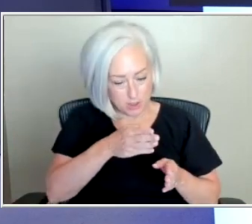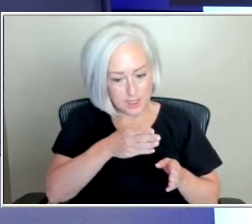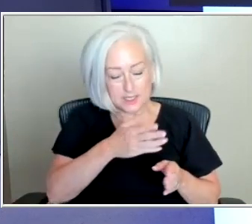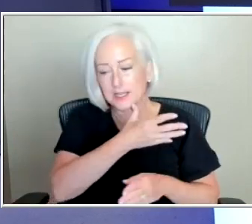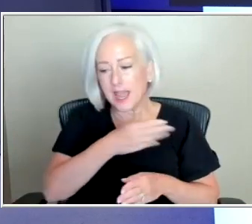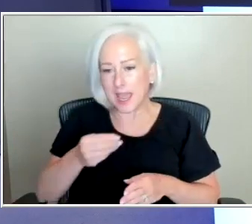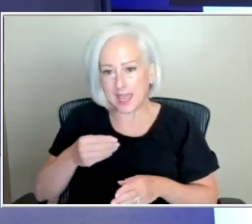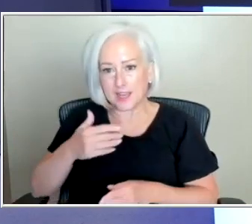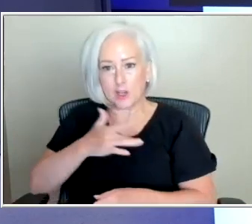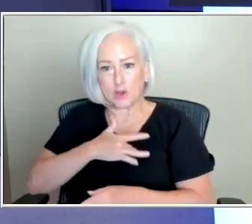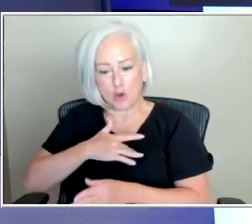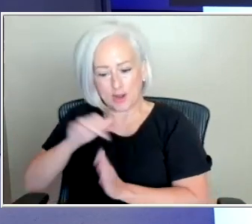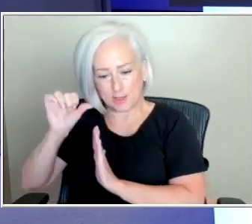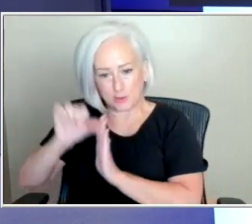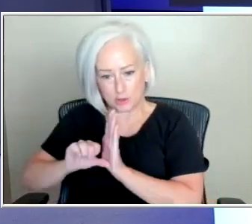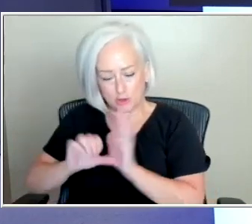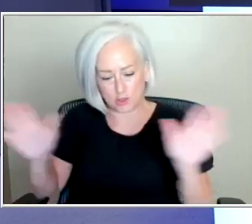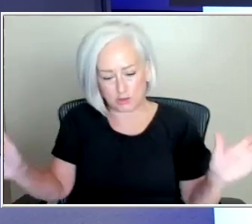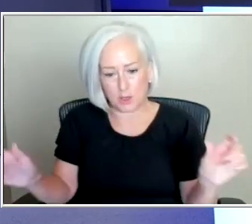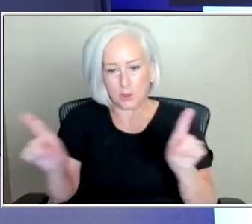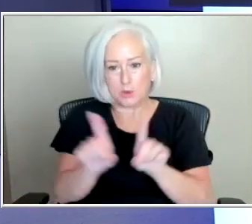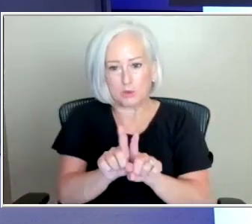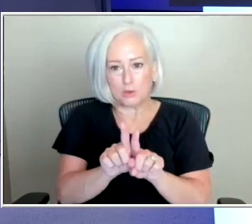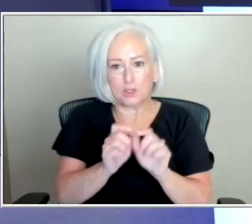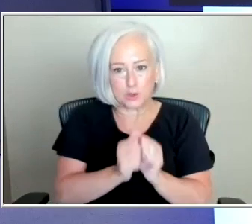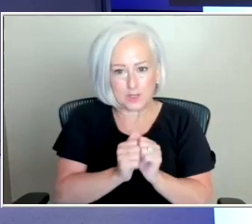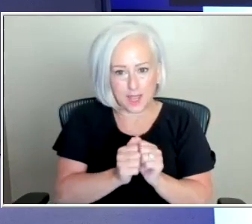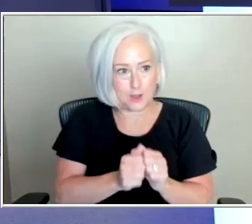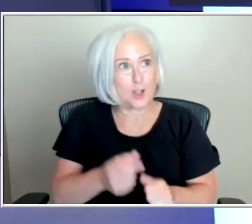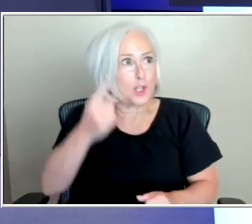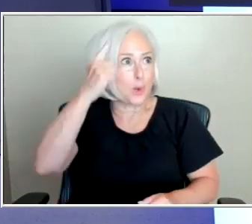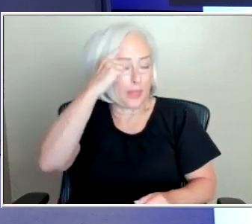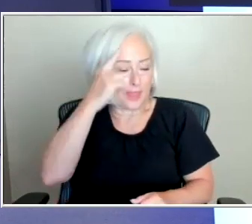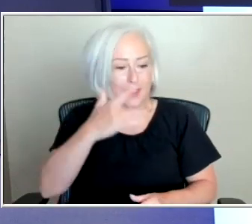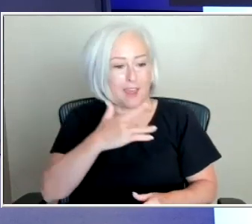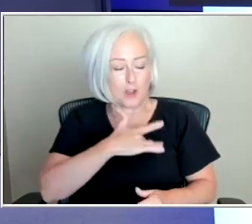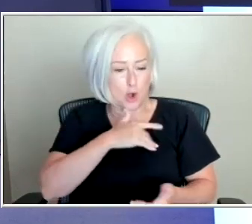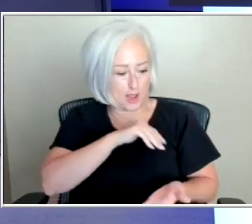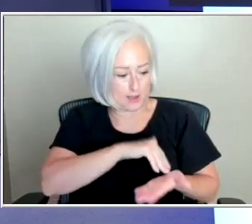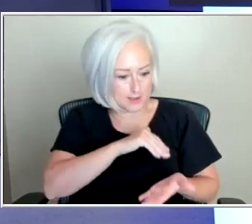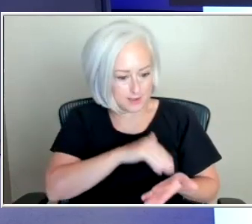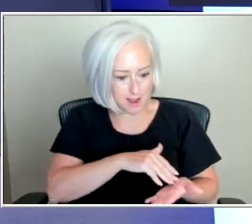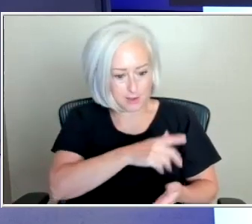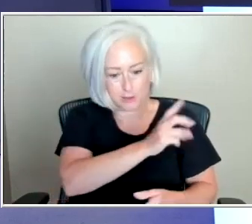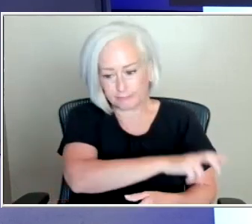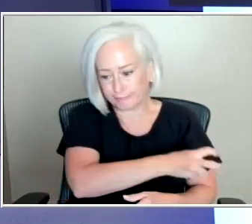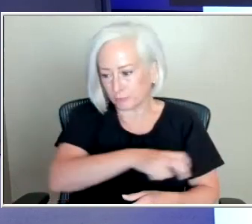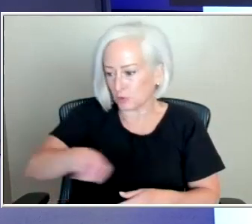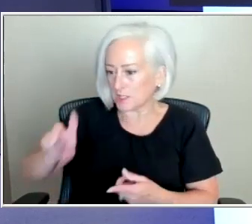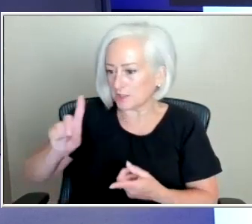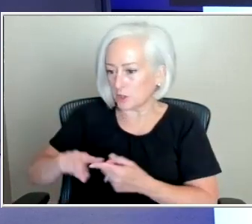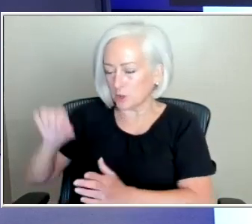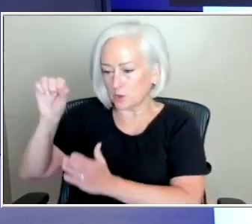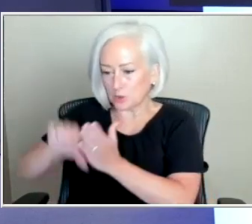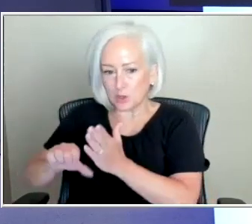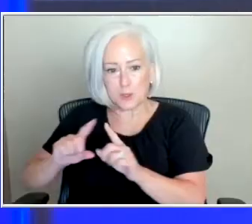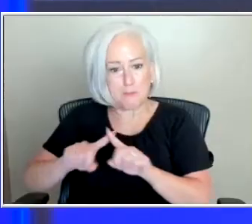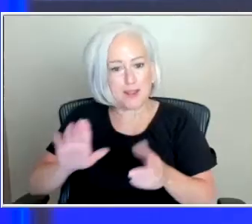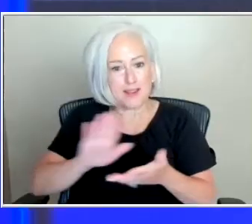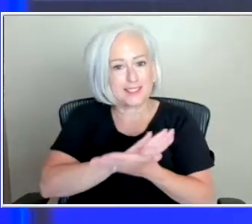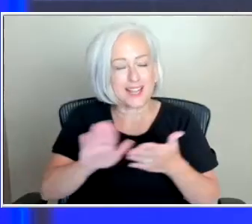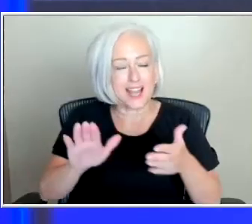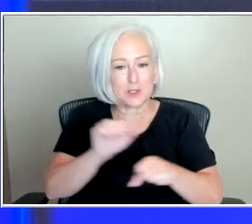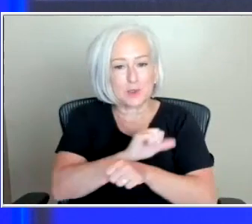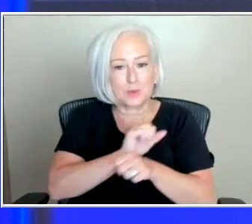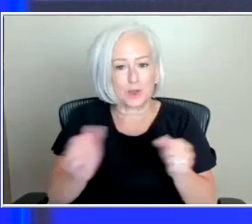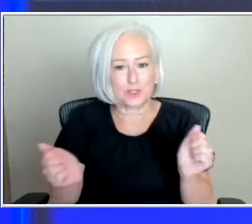then, kind of hands you off to the surgeon. Yep. And they do their job. But it's kind of cool to see you guys working hand in hand, side by side. It is one of the amazing things about